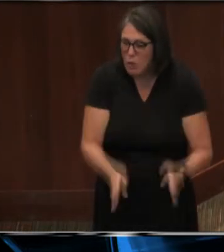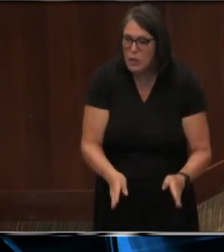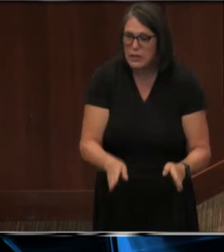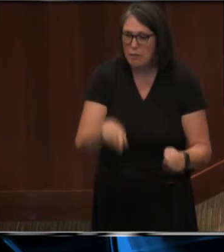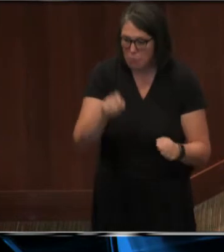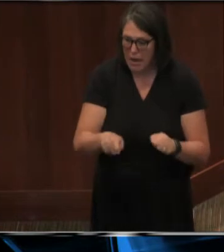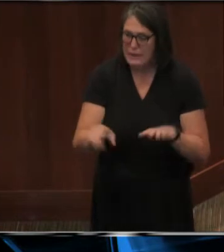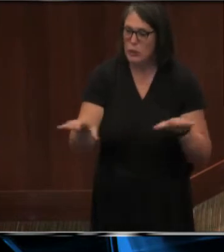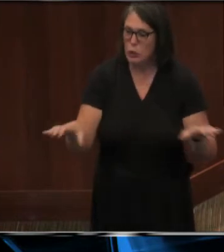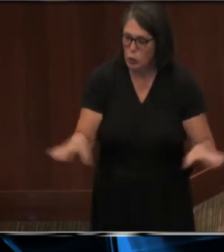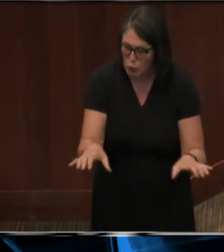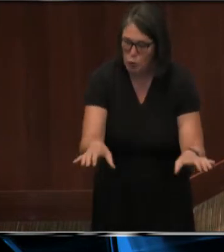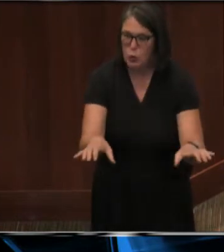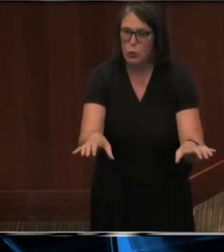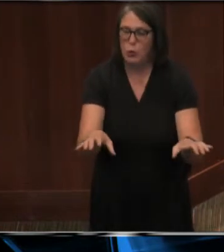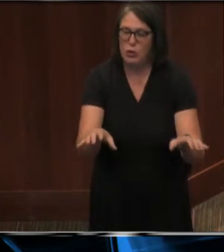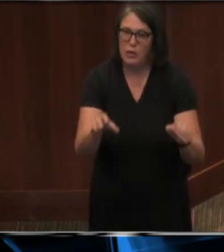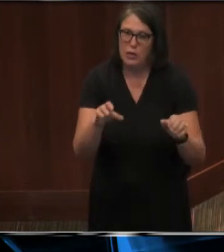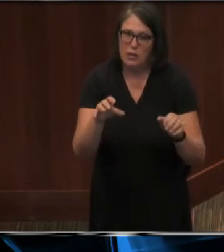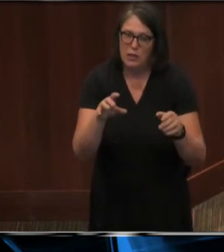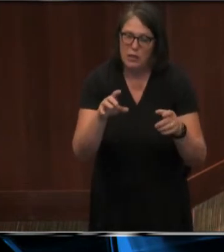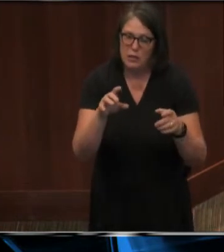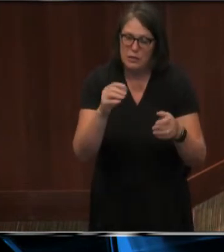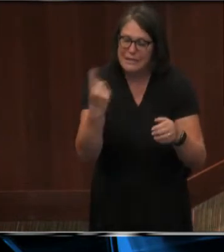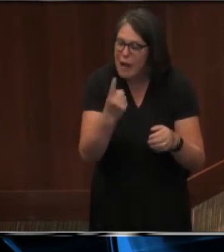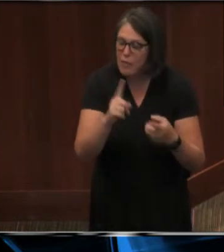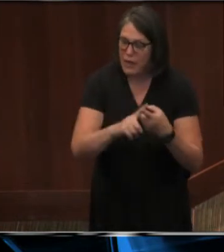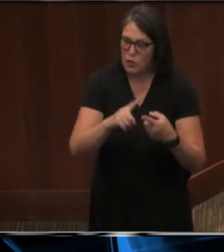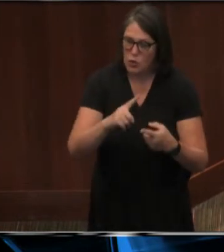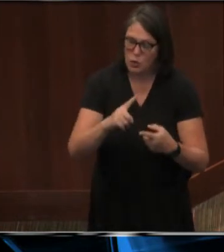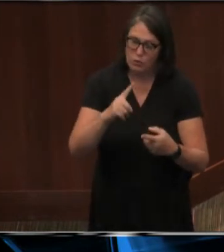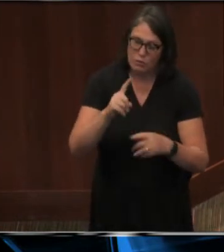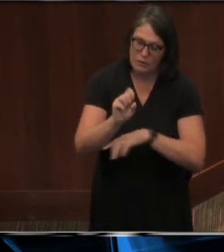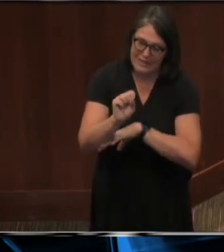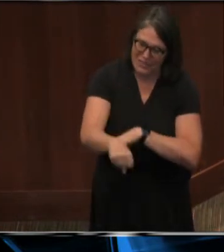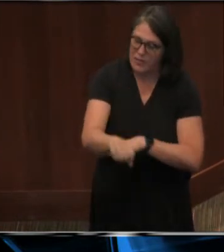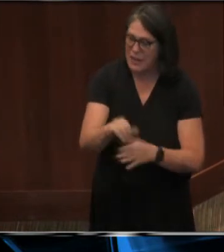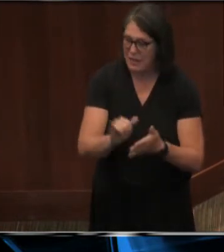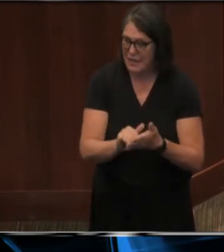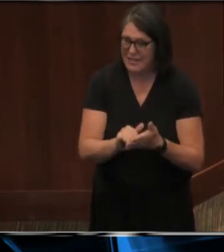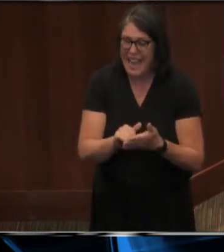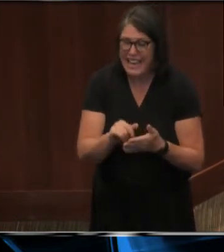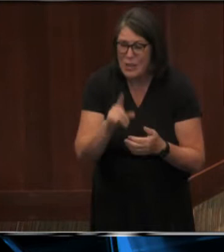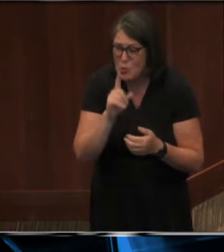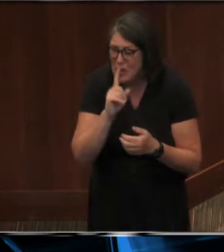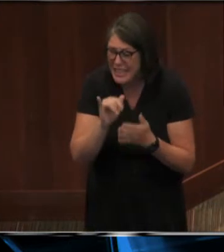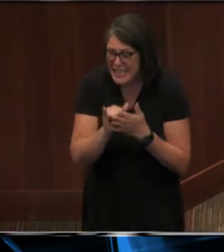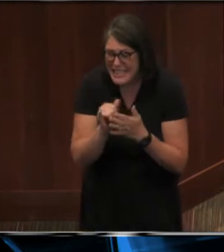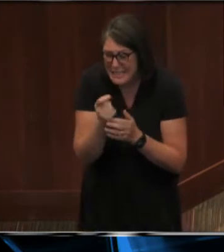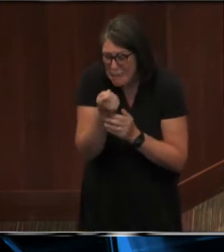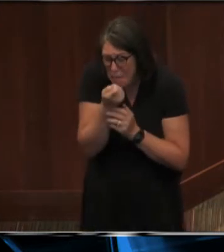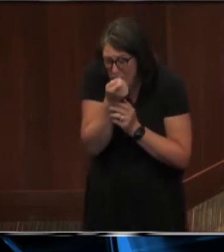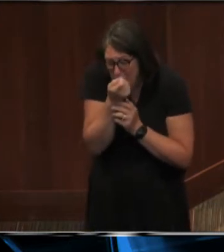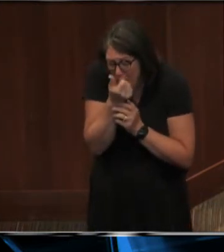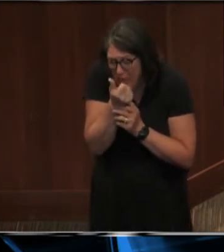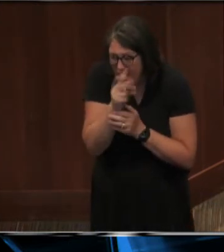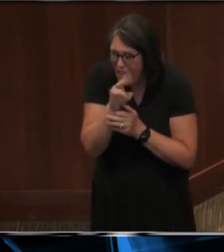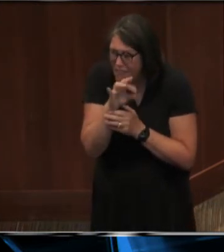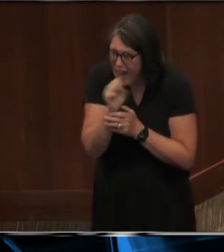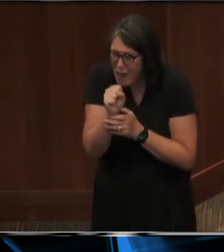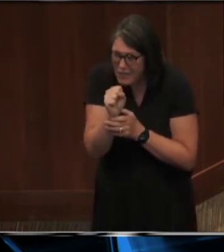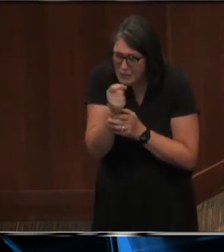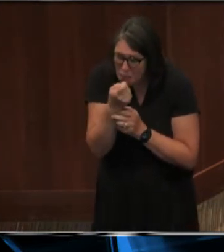do to really defeat our common enemy, which is this little teeny microscopic virus